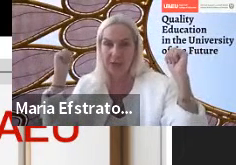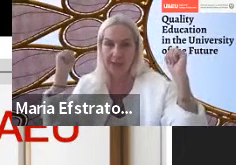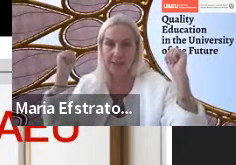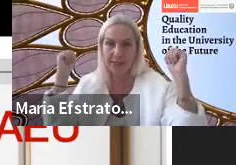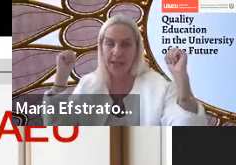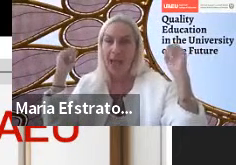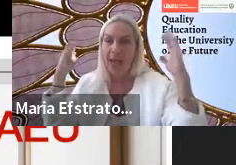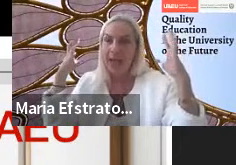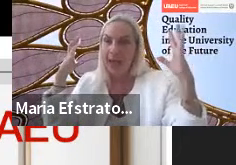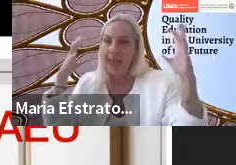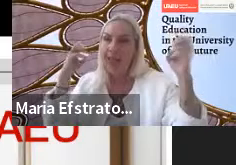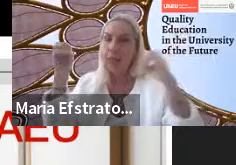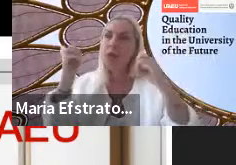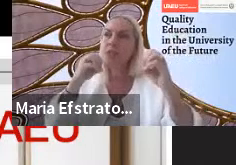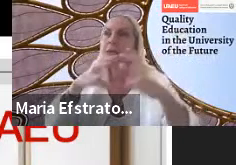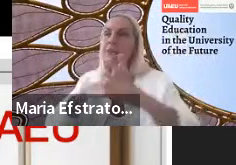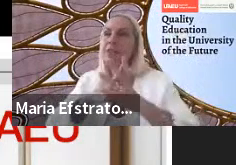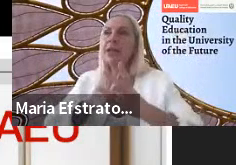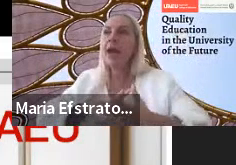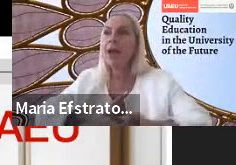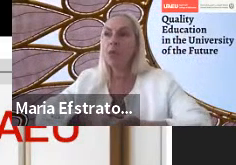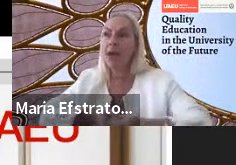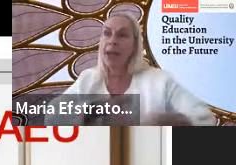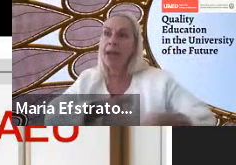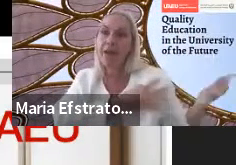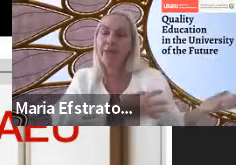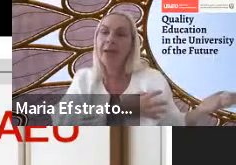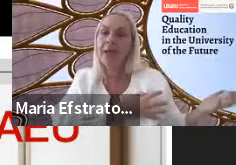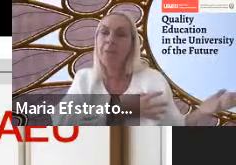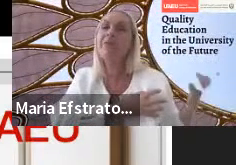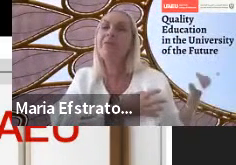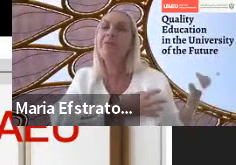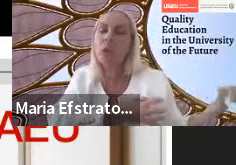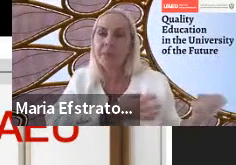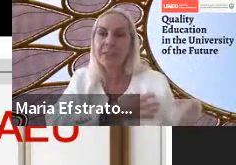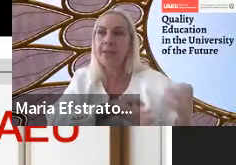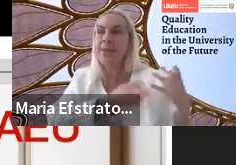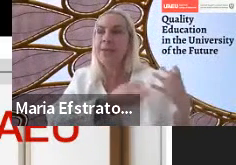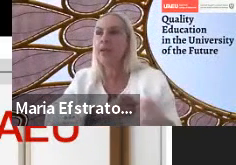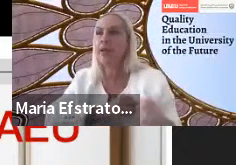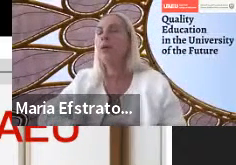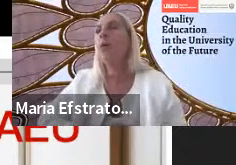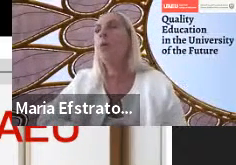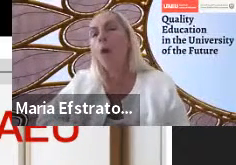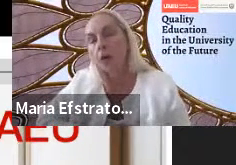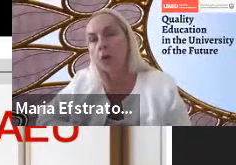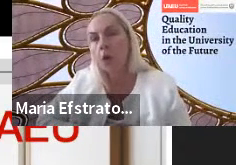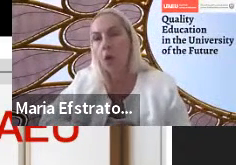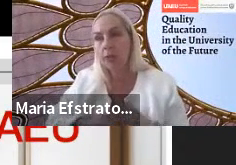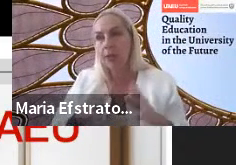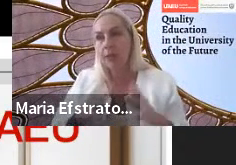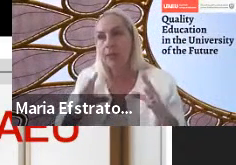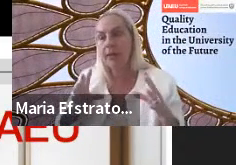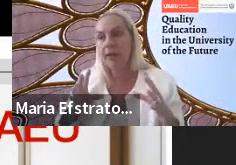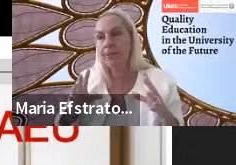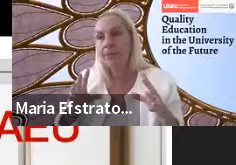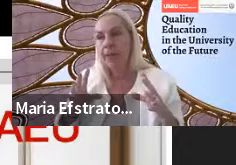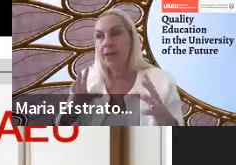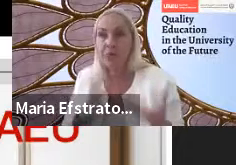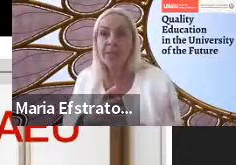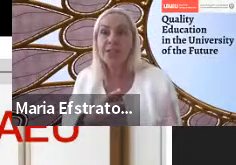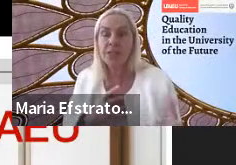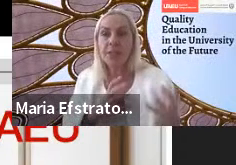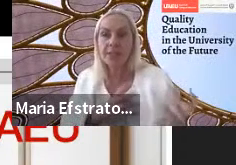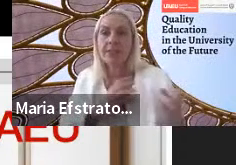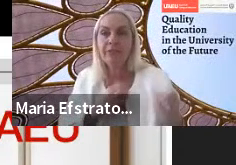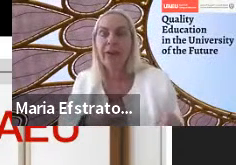psychological stress. That was something I have, before the pandemic, work on